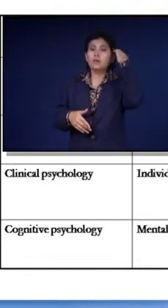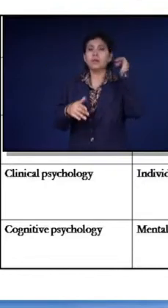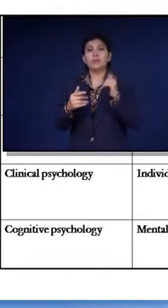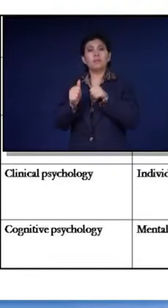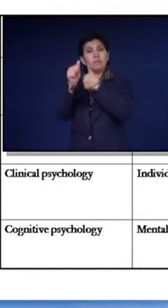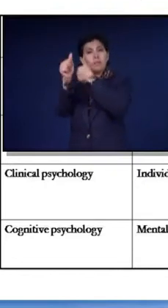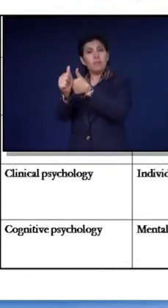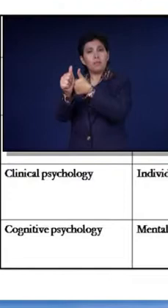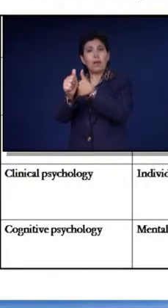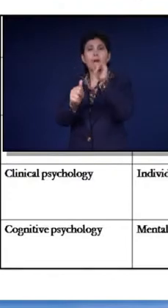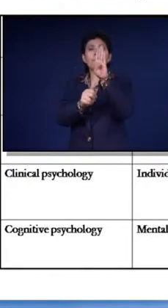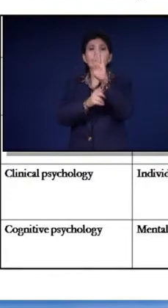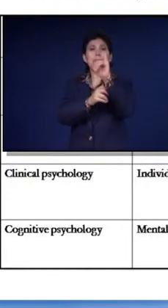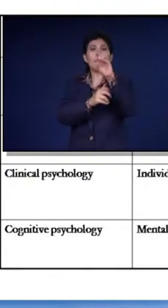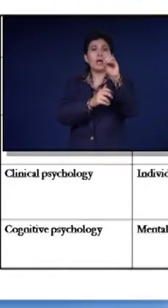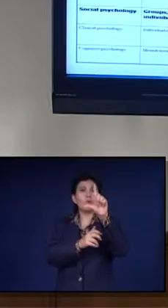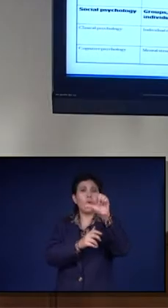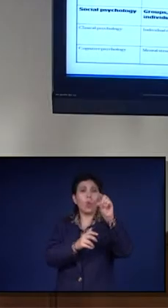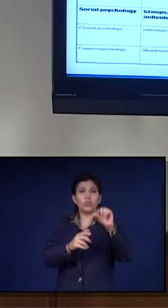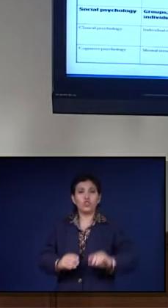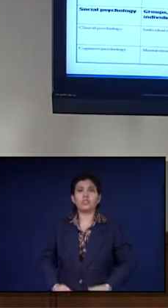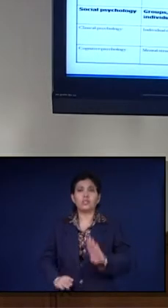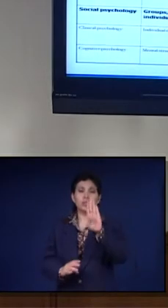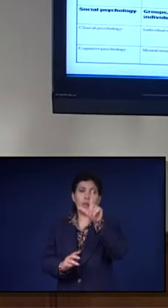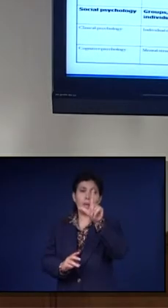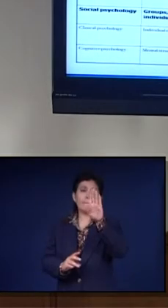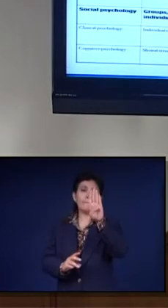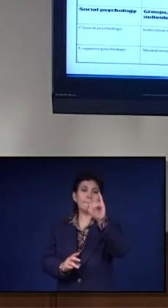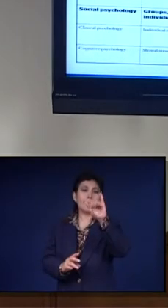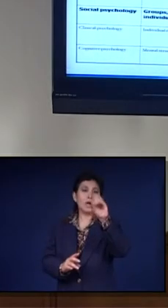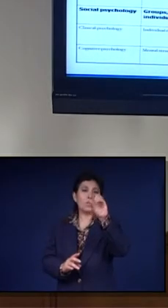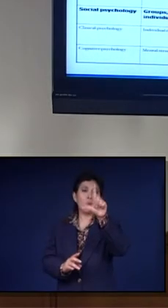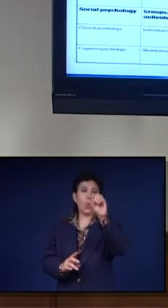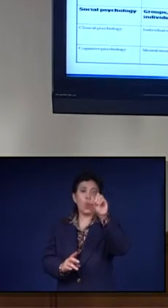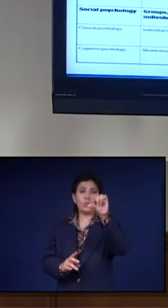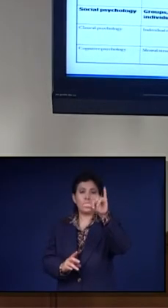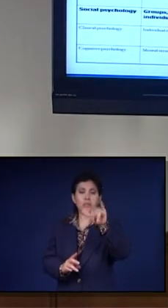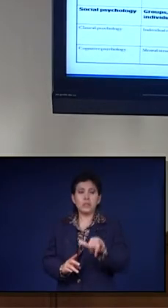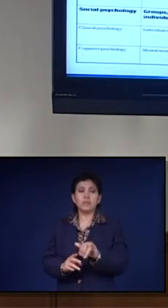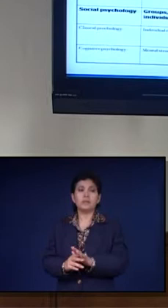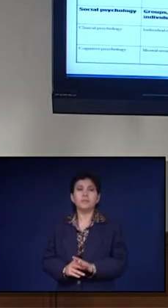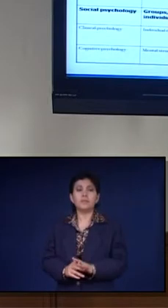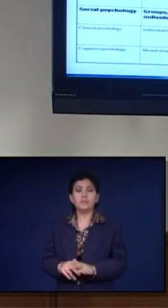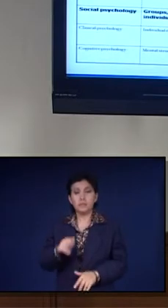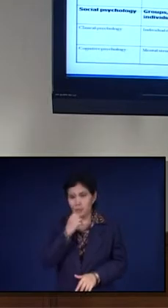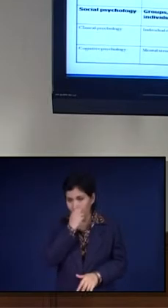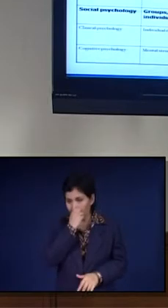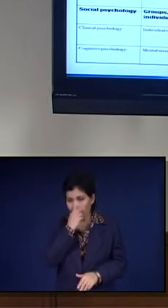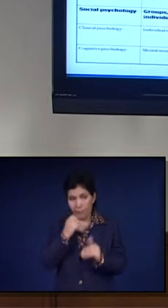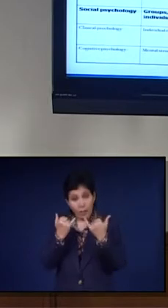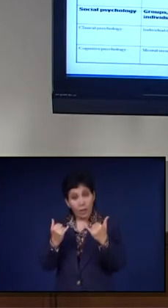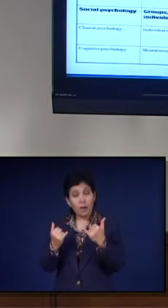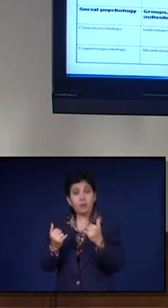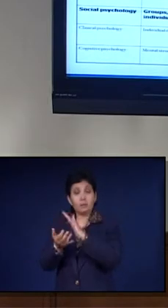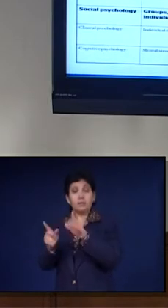biology as well. And the level of effects, it's individual thinking. Why do we think in this way? Now, as you